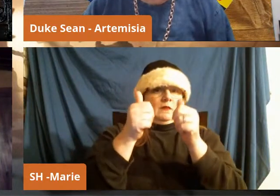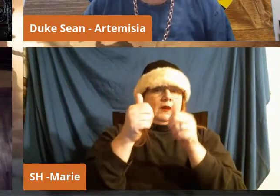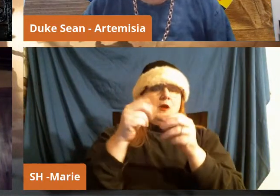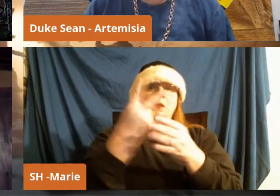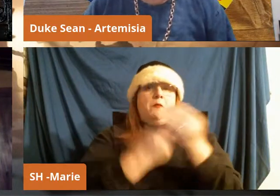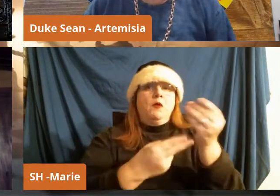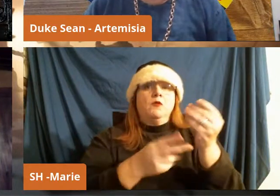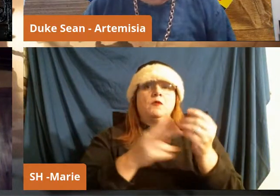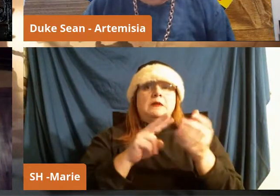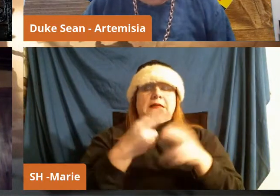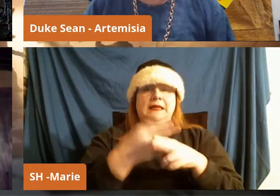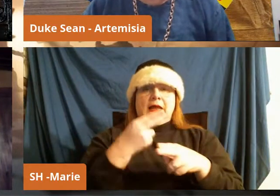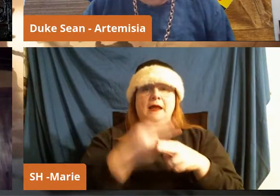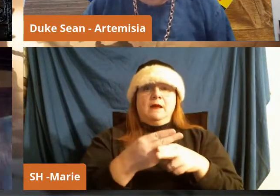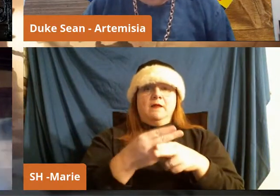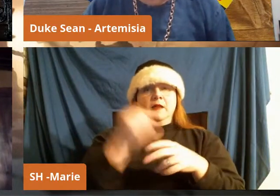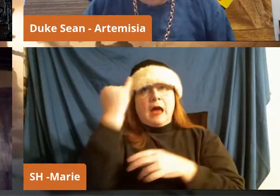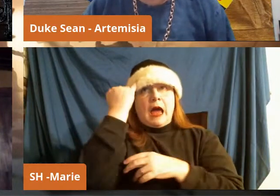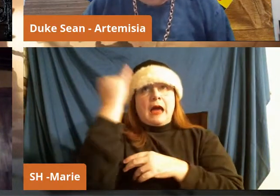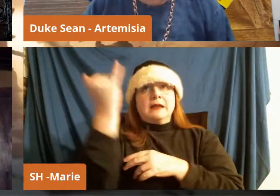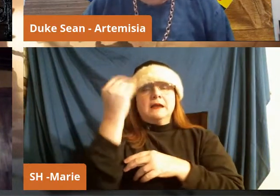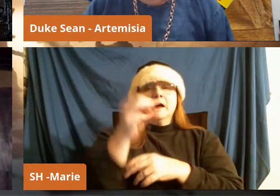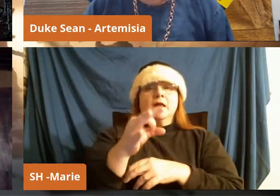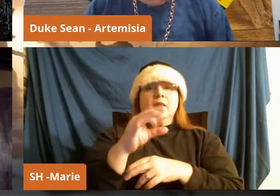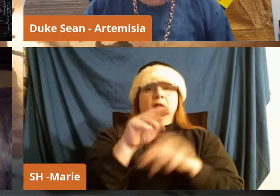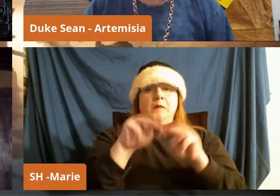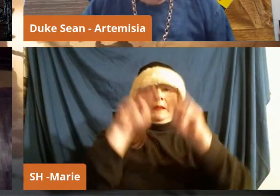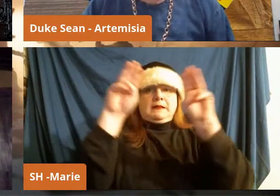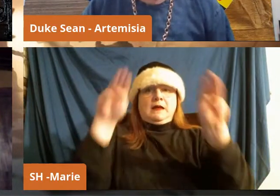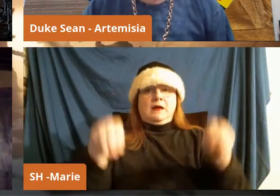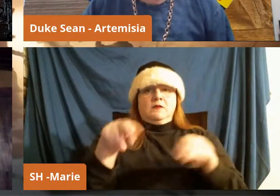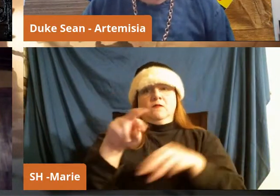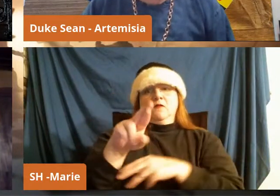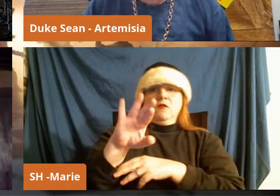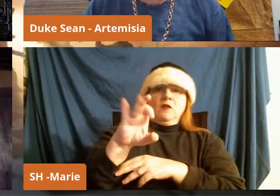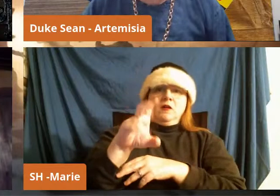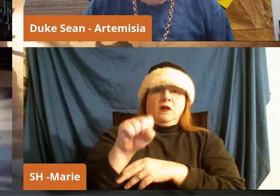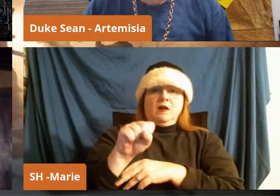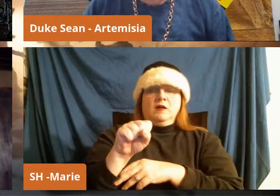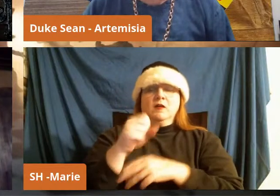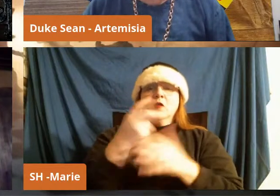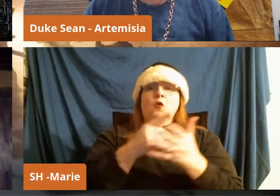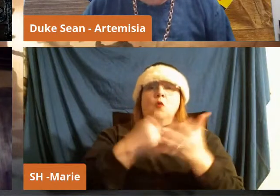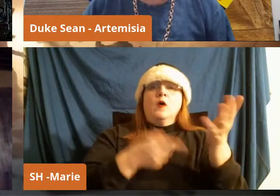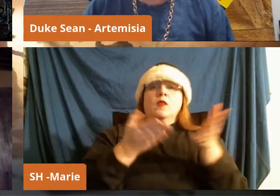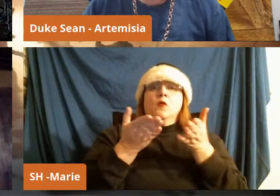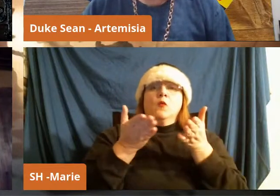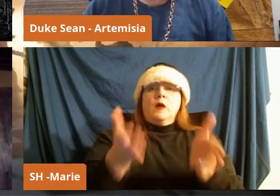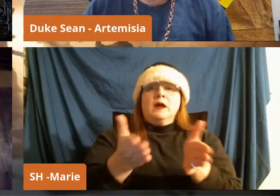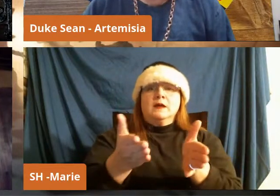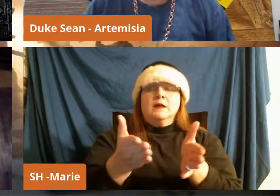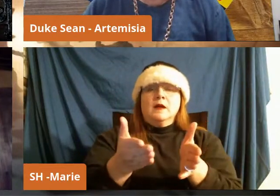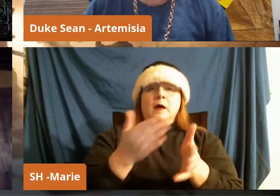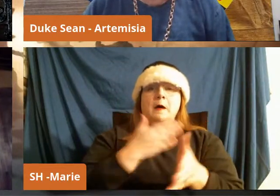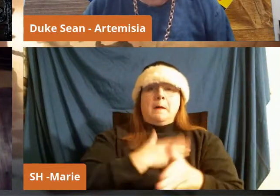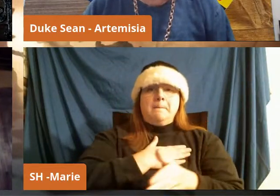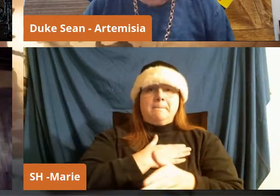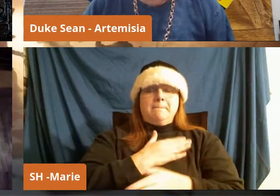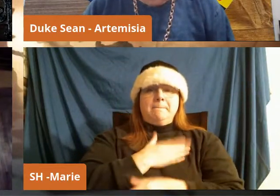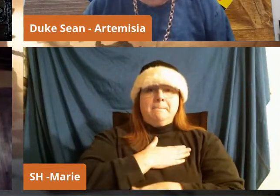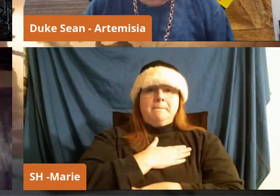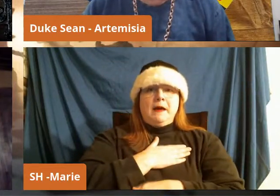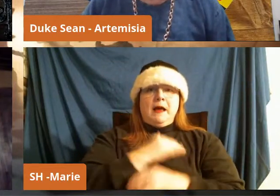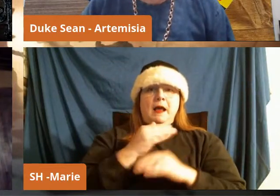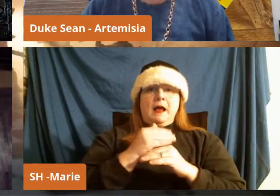both mentioned it at points, the idea of the McDonald's franchise, right? And that's one of the ways that one of my